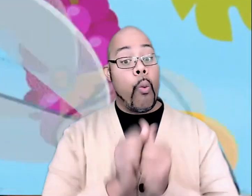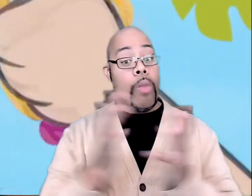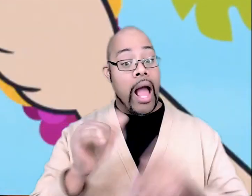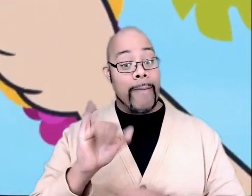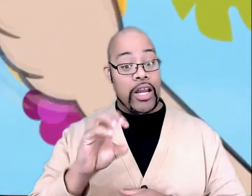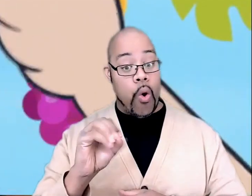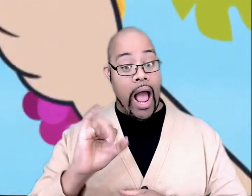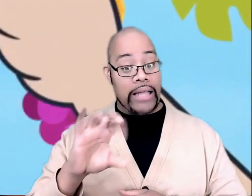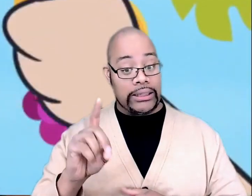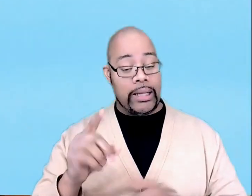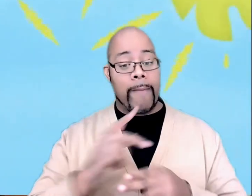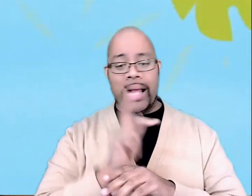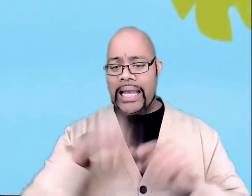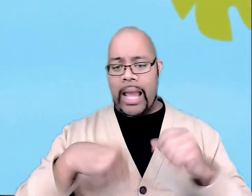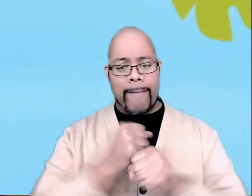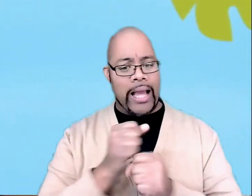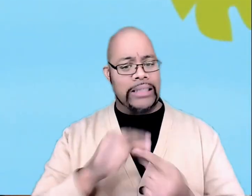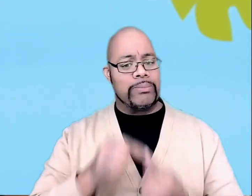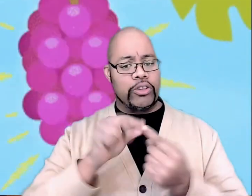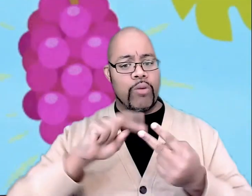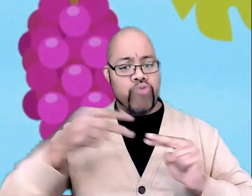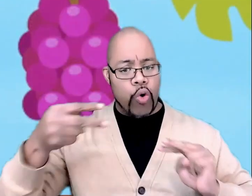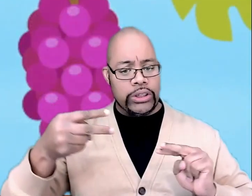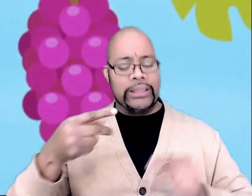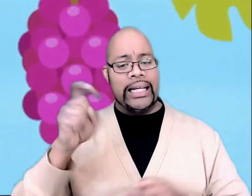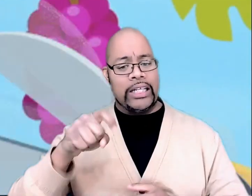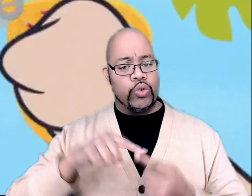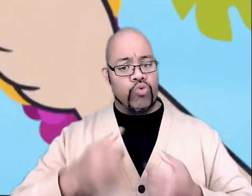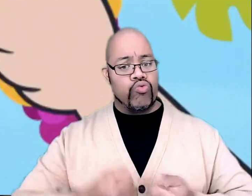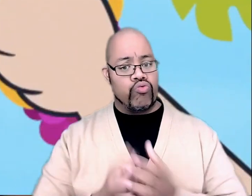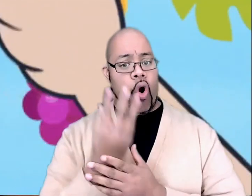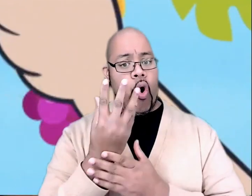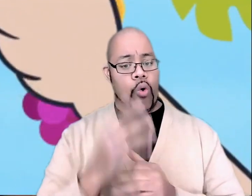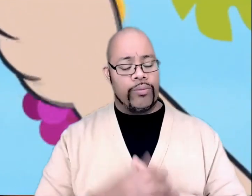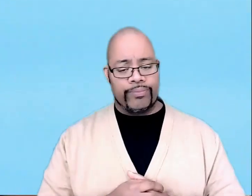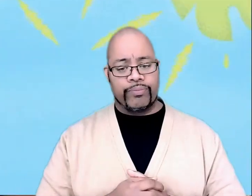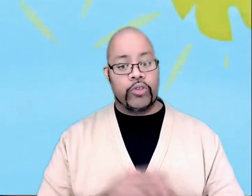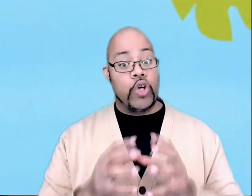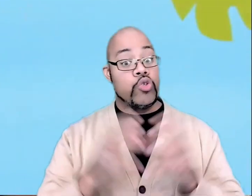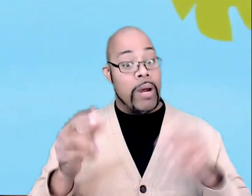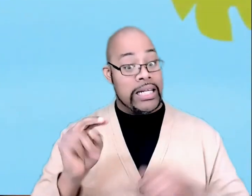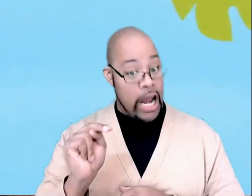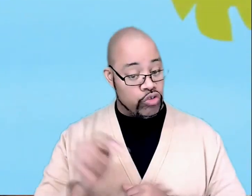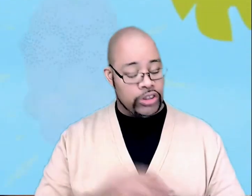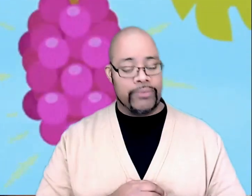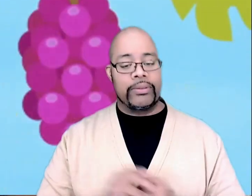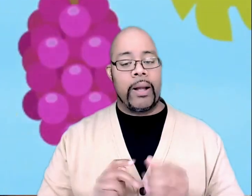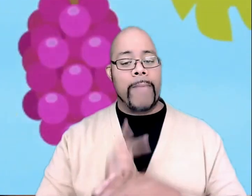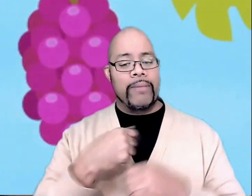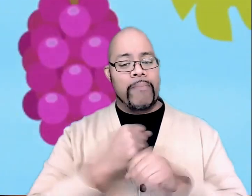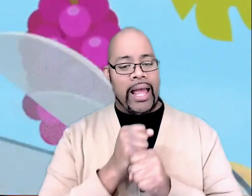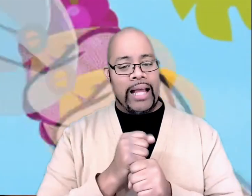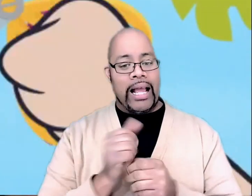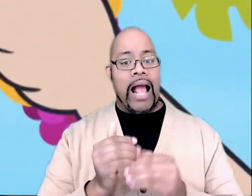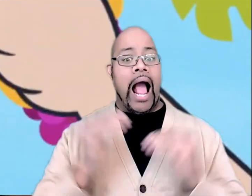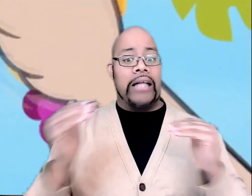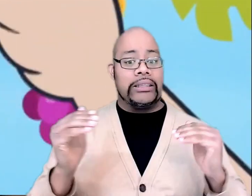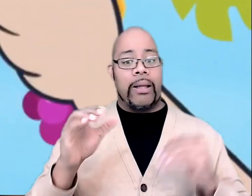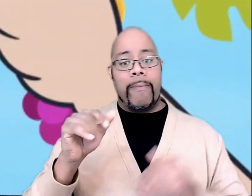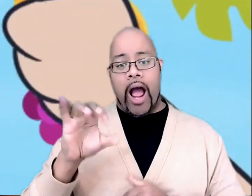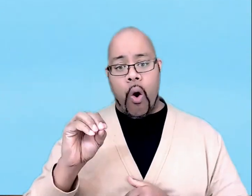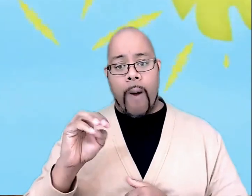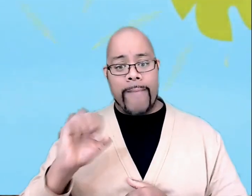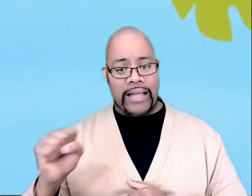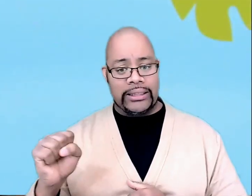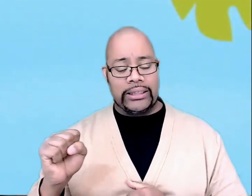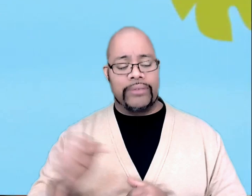Without amino acids, plants cannot make the special proteins that the plant cells need to grow. With too much nitrogen, plants produce excess biomass